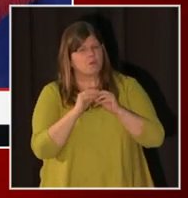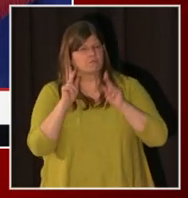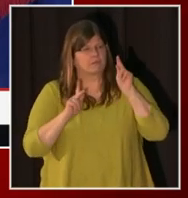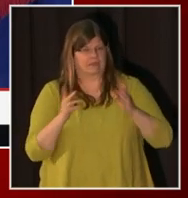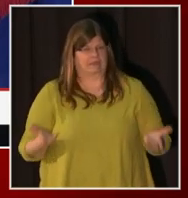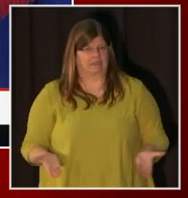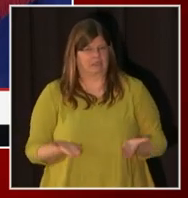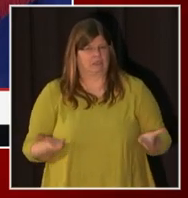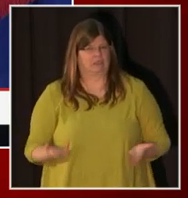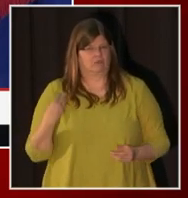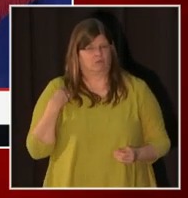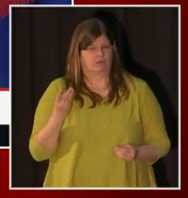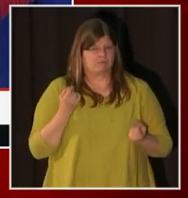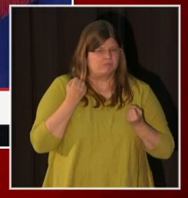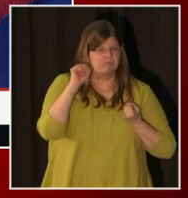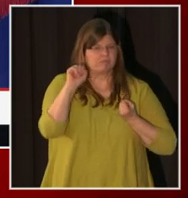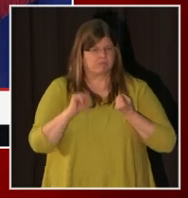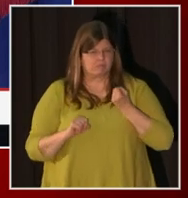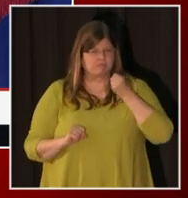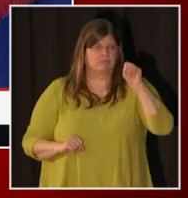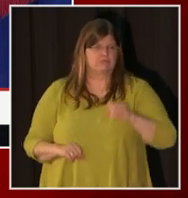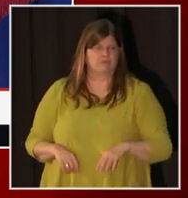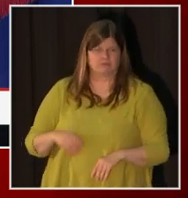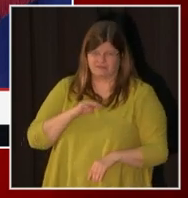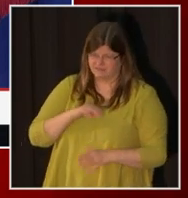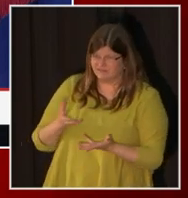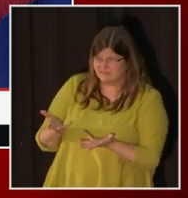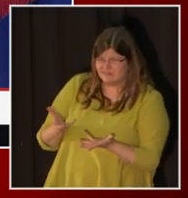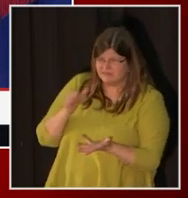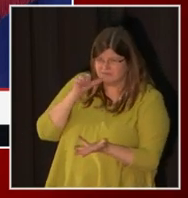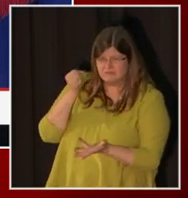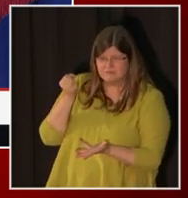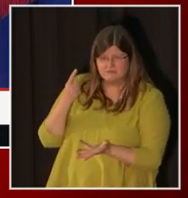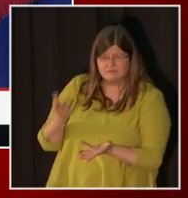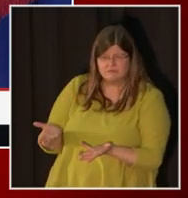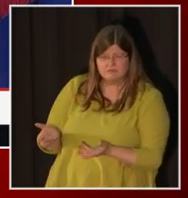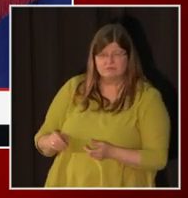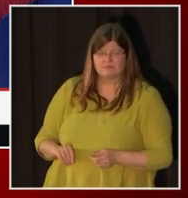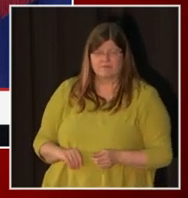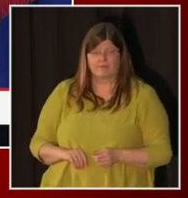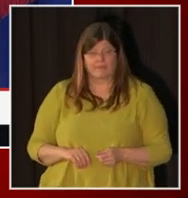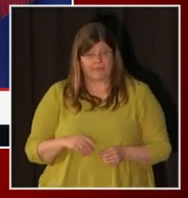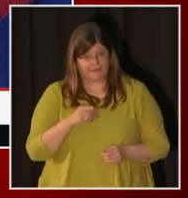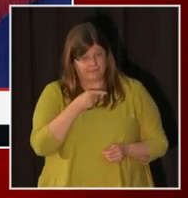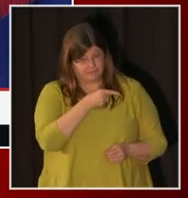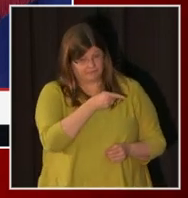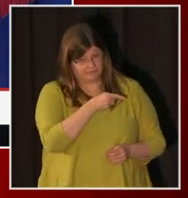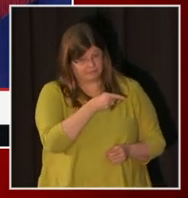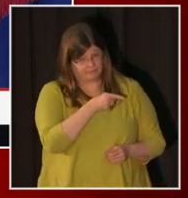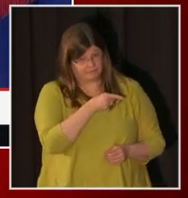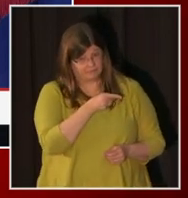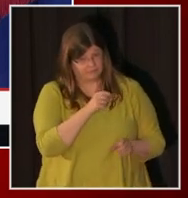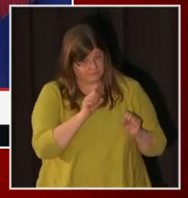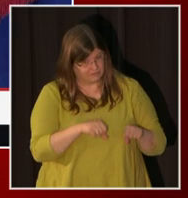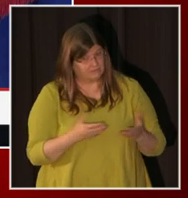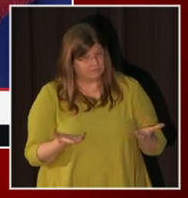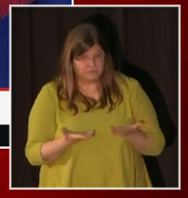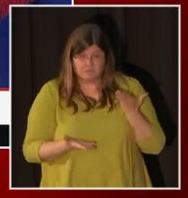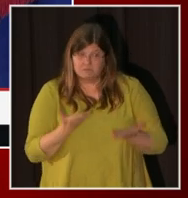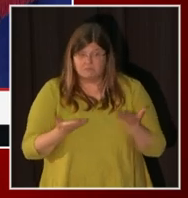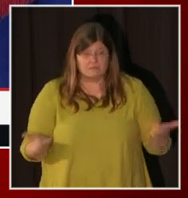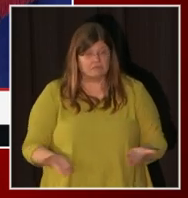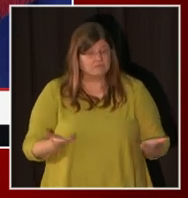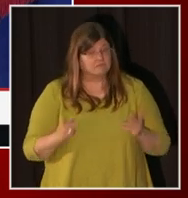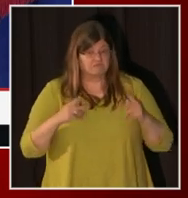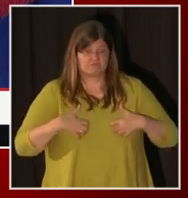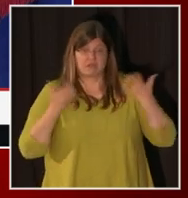Let me understand your question again. Basically, how are you considering potential defiance and potential flouting of all these